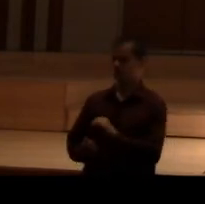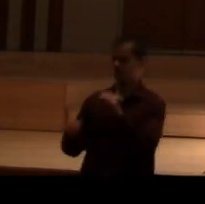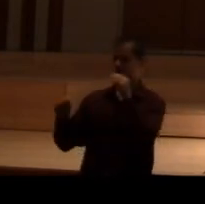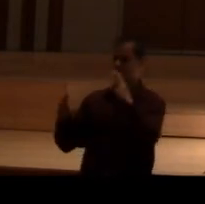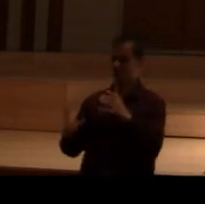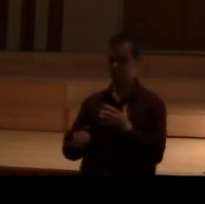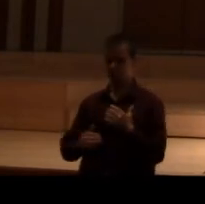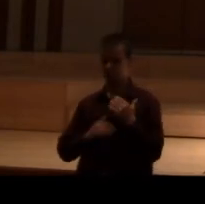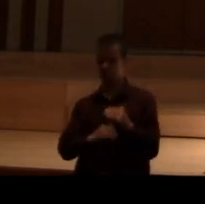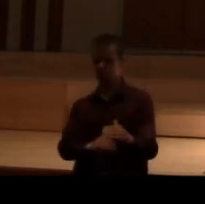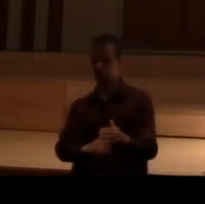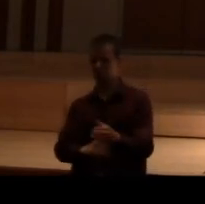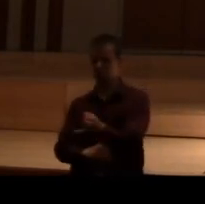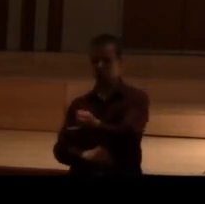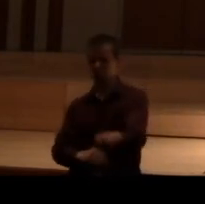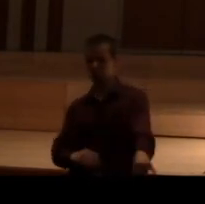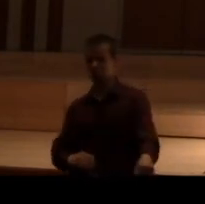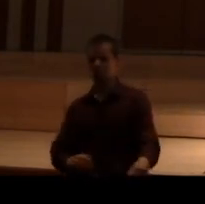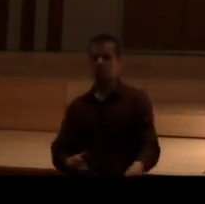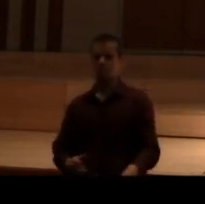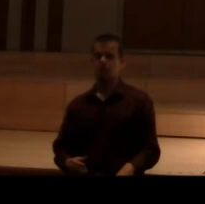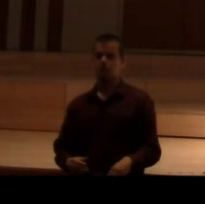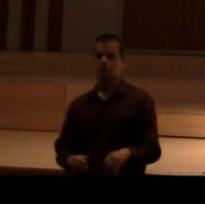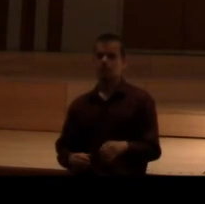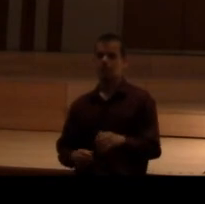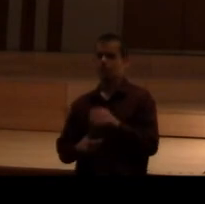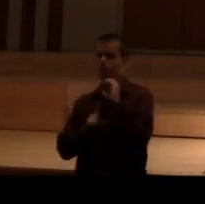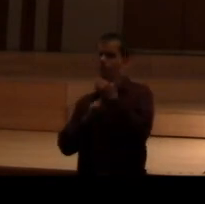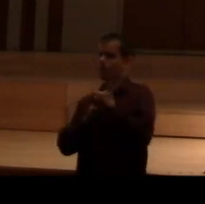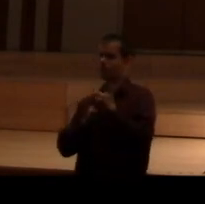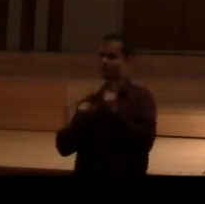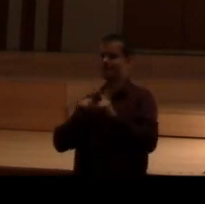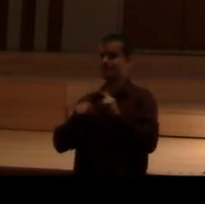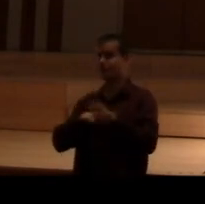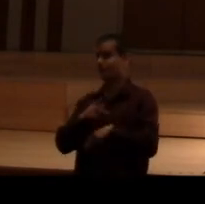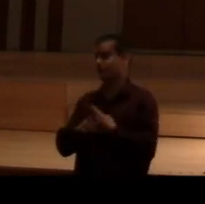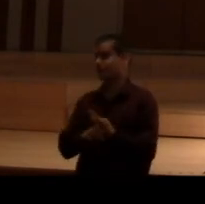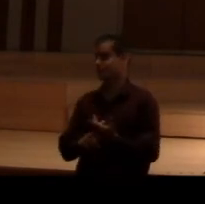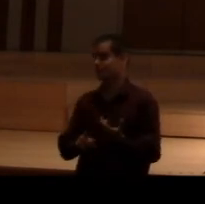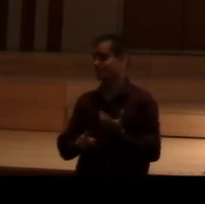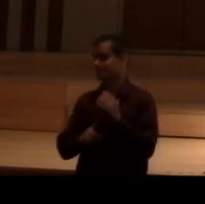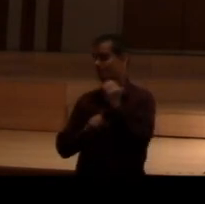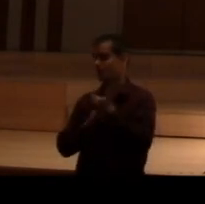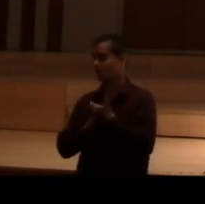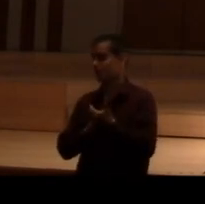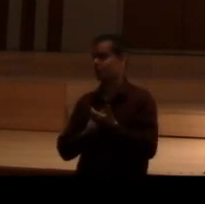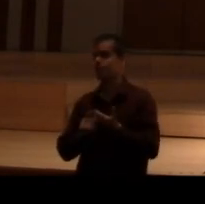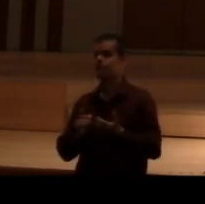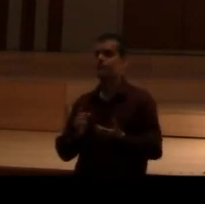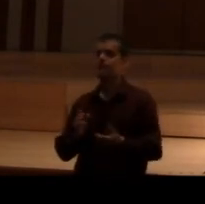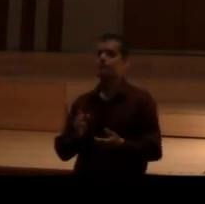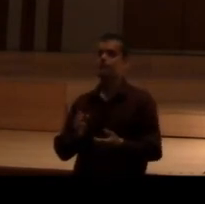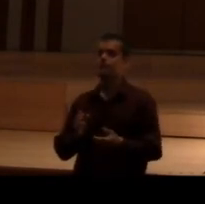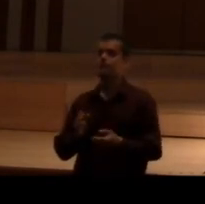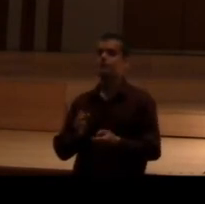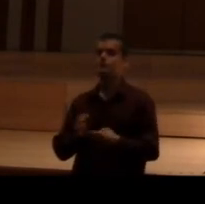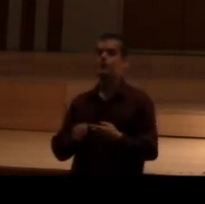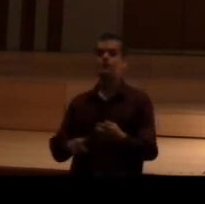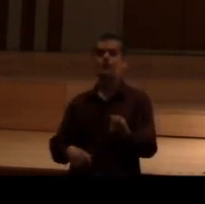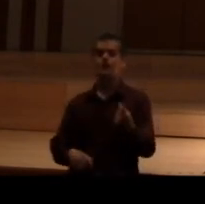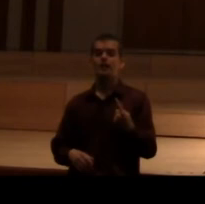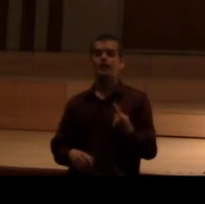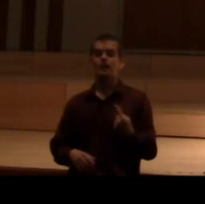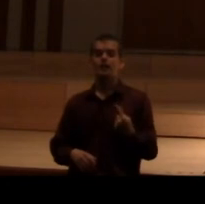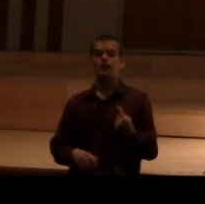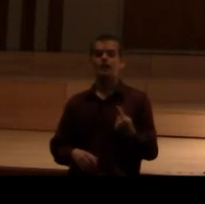limited right there? Suits of armor can come in all kinds of shapes and forms. Sometimes they're when you move on instead of asking kids what hyperbole